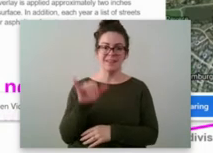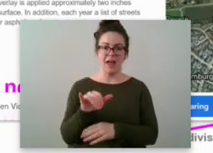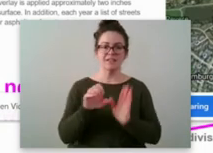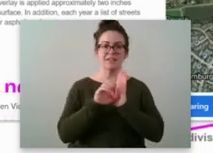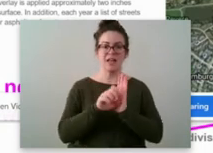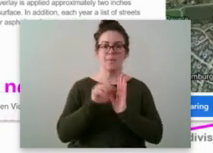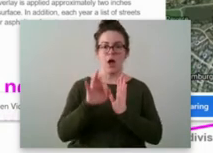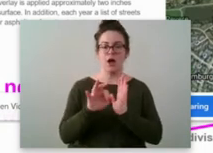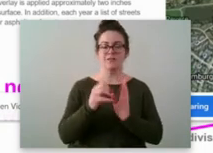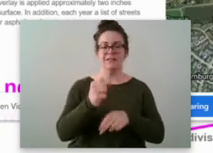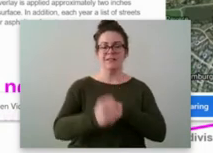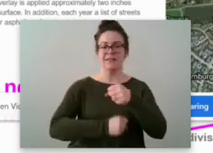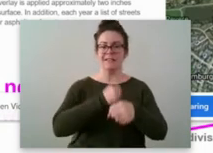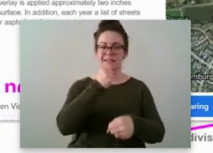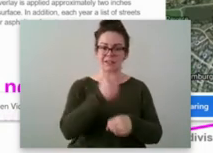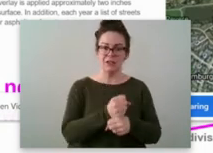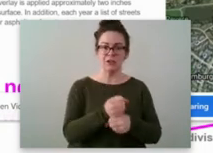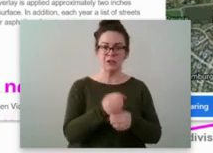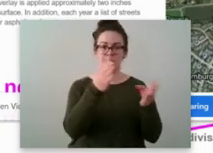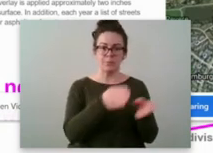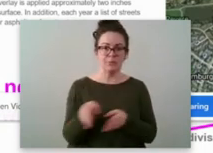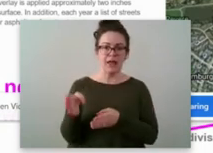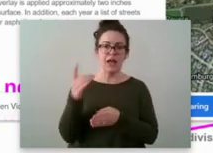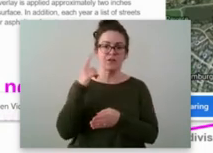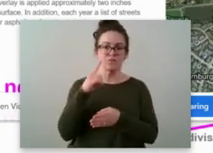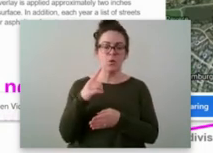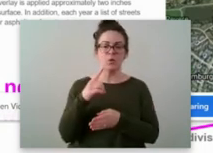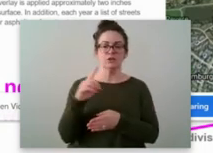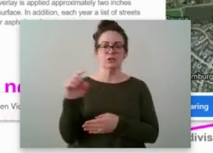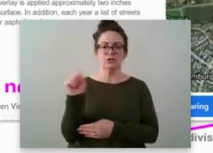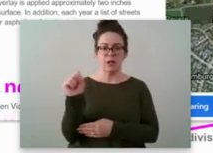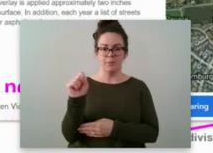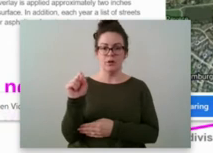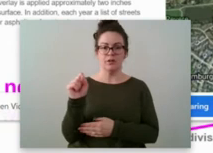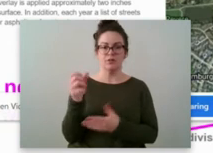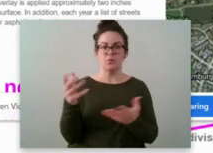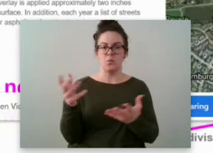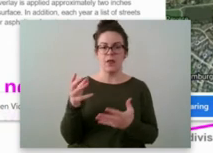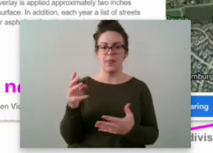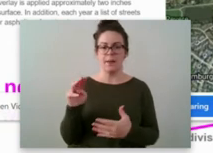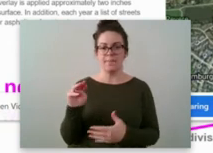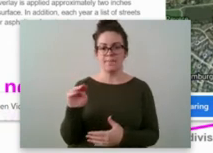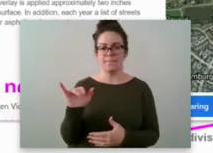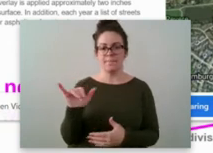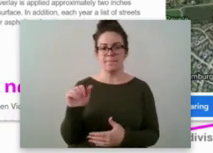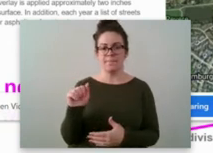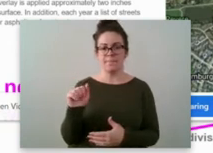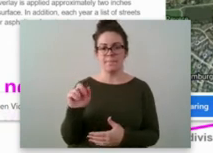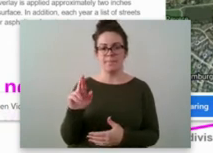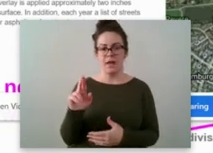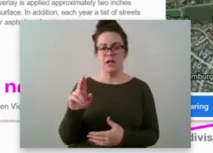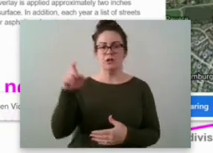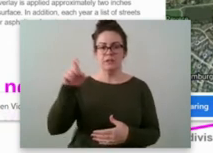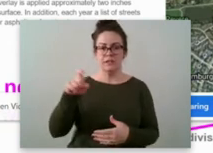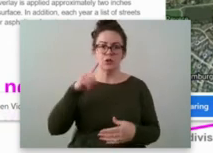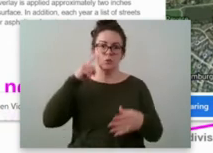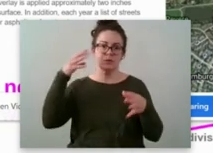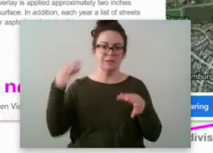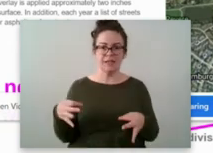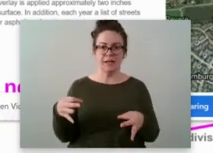Schaumburg. These are the projects Schaumburg's mayor had to approve. So these ones in dark blue, these are all